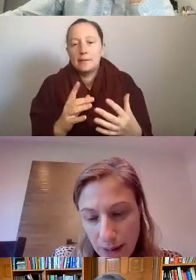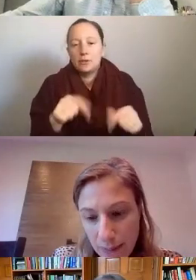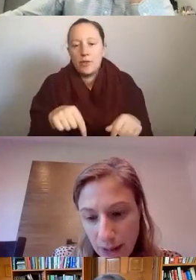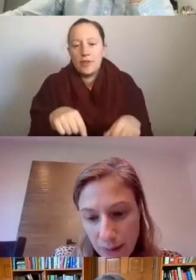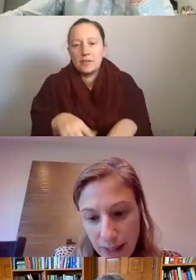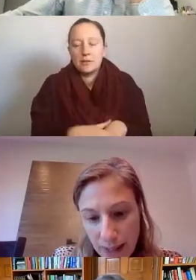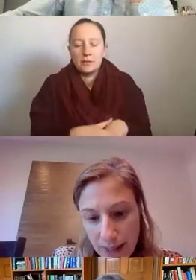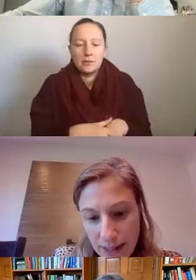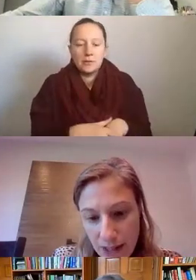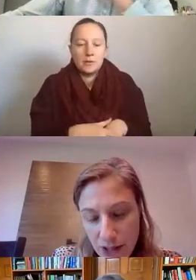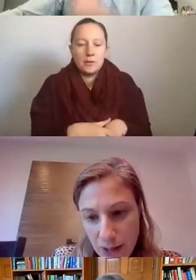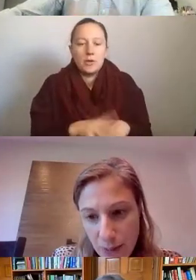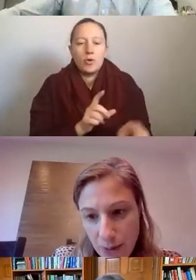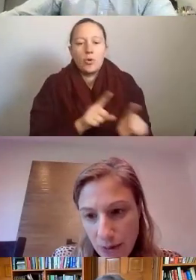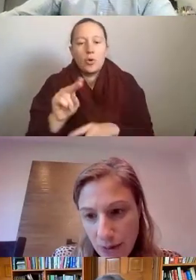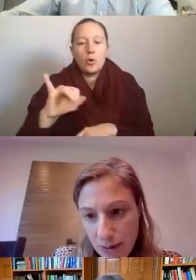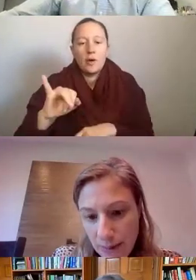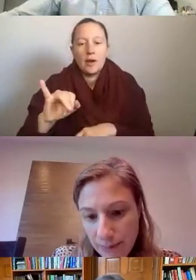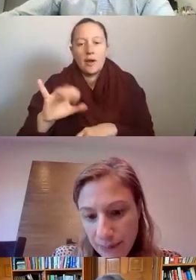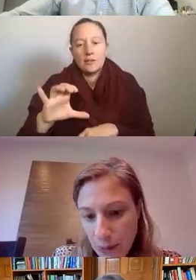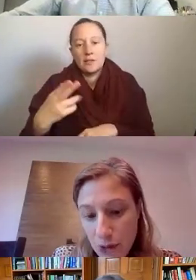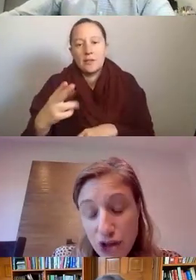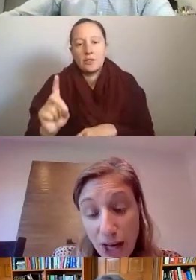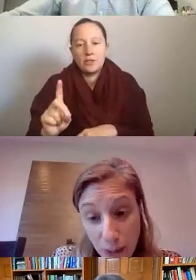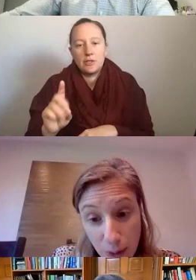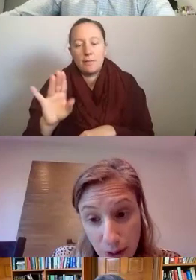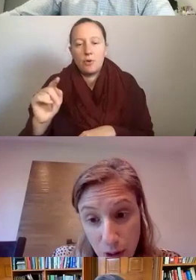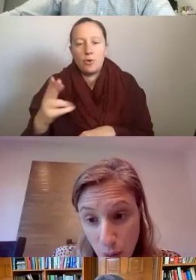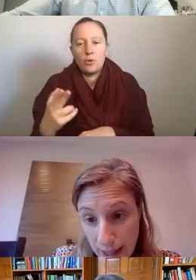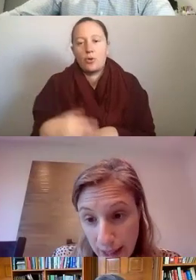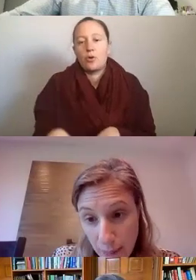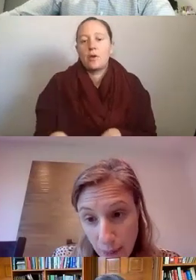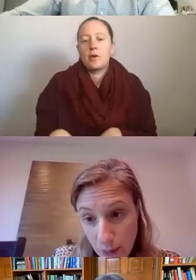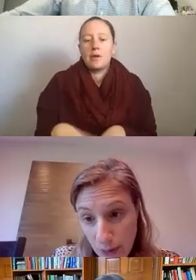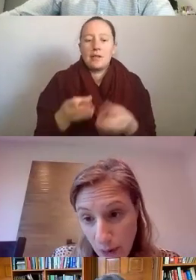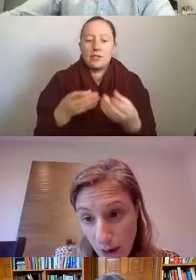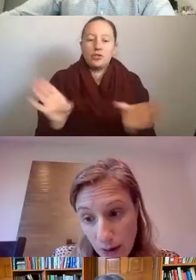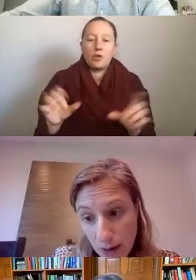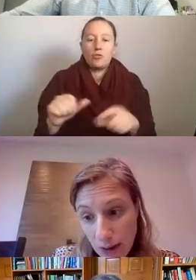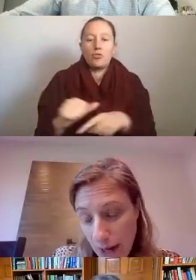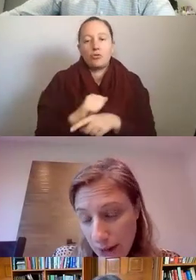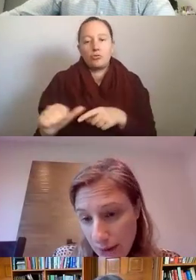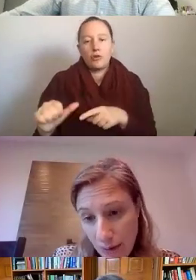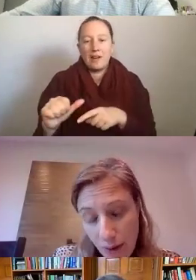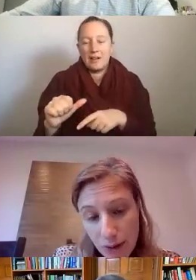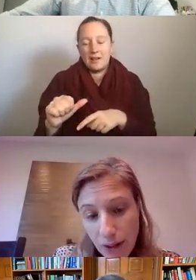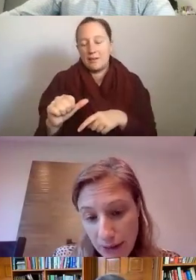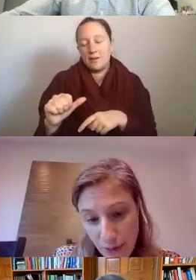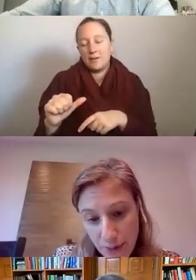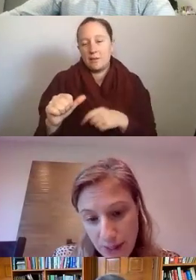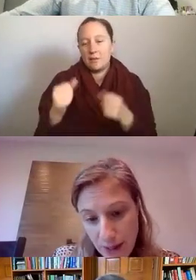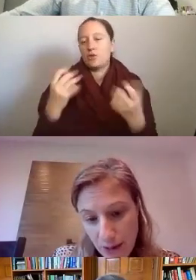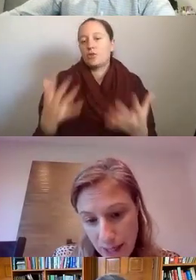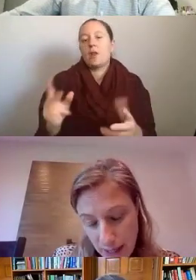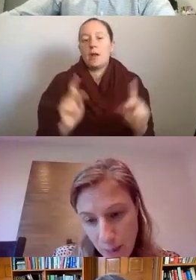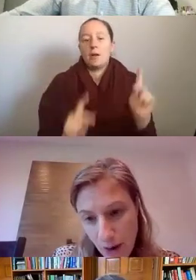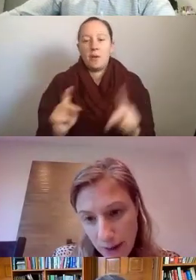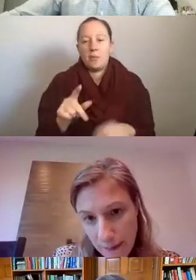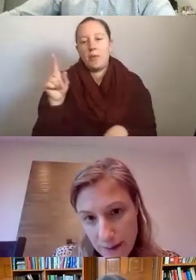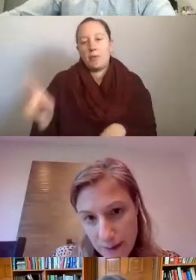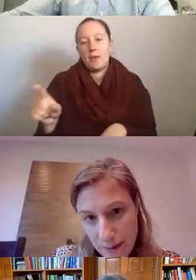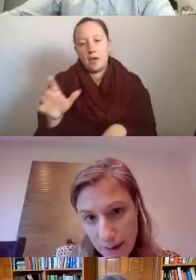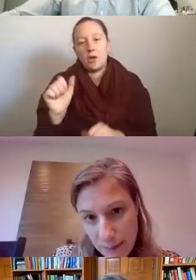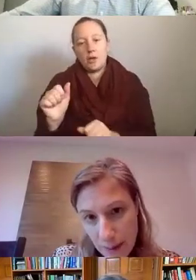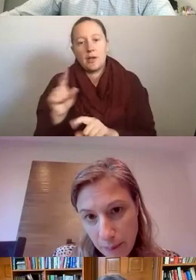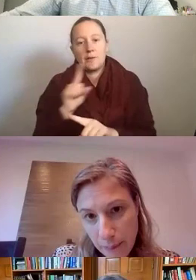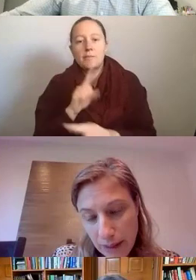go to, the NICHD booth, the, general training booth. There are a lot of folks that are taking part